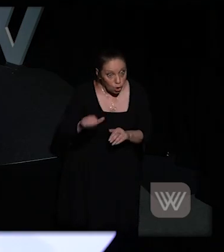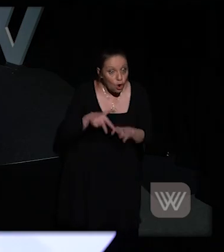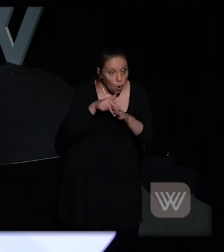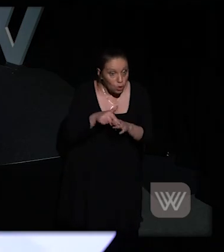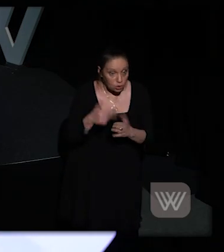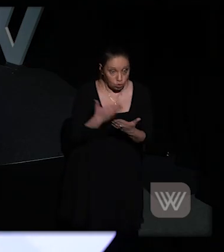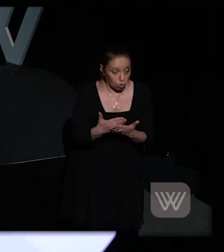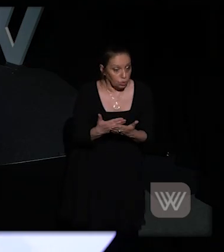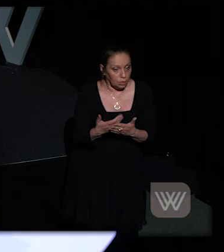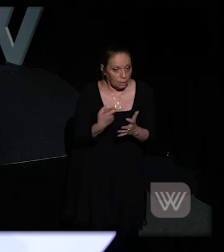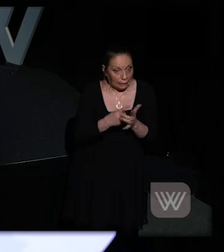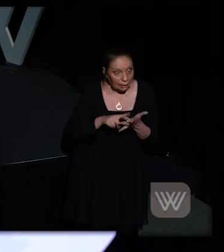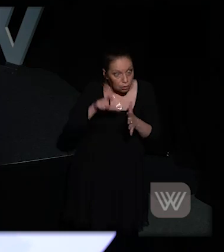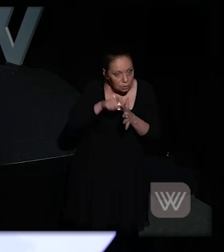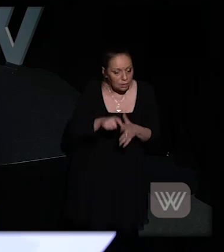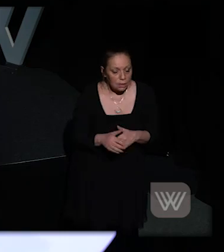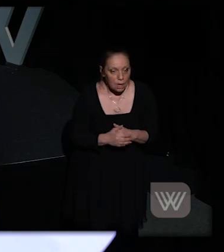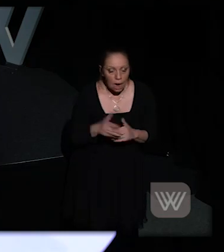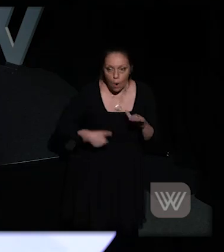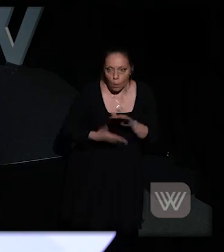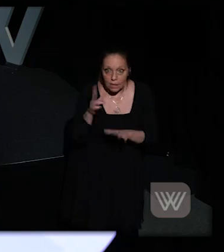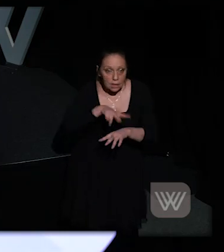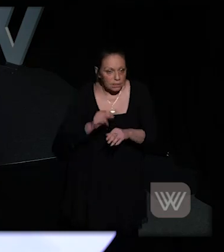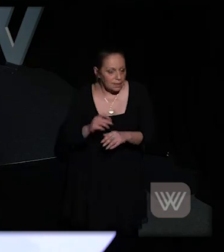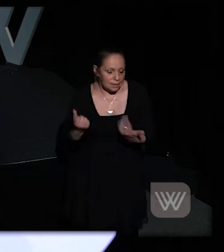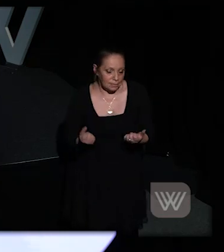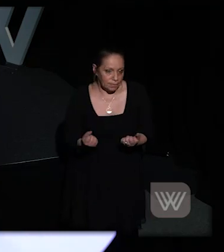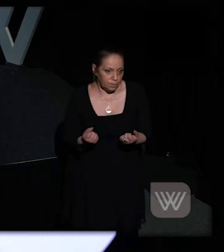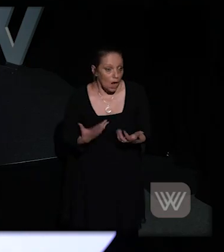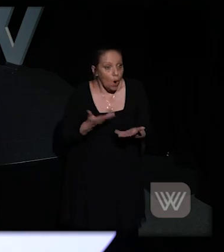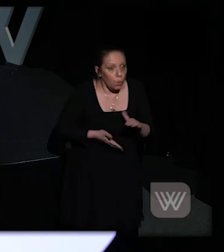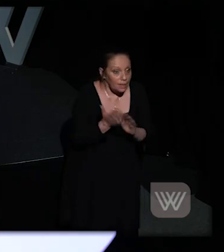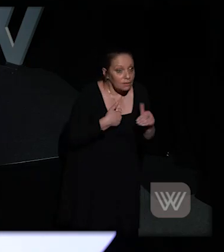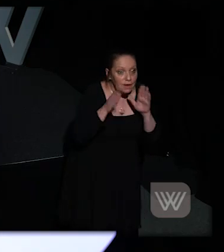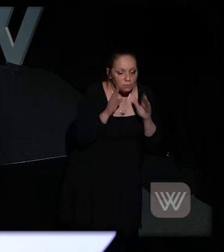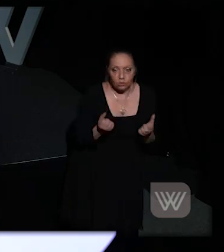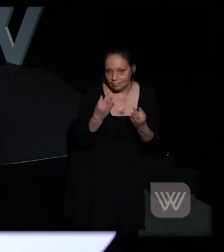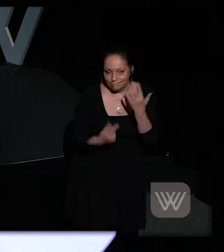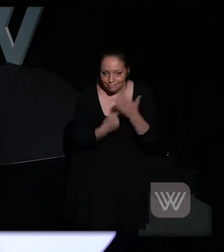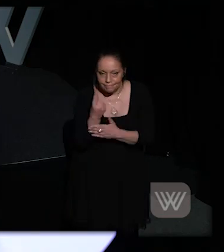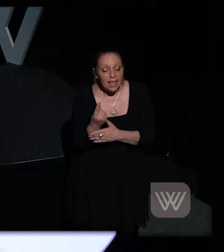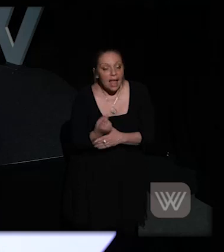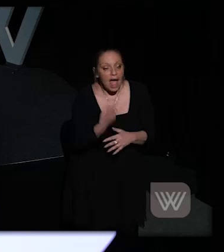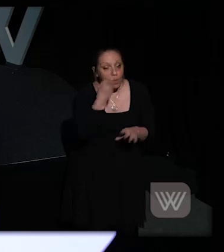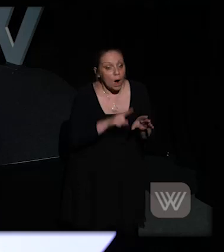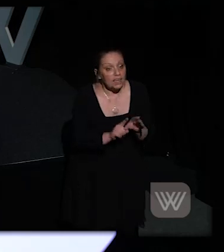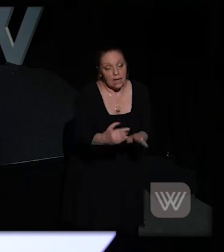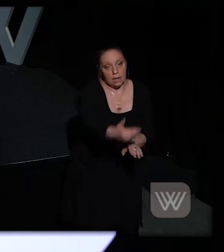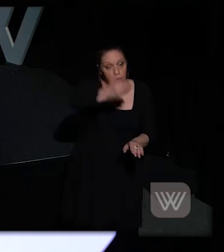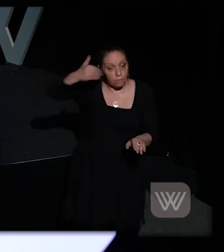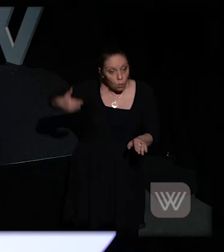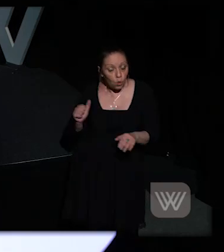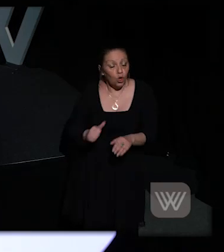And she went to Facebook and went to the police and they did nothing. And a year earlier, her dog had been poisoned with acid. So, I